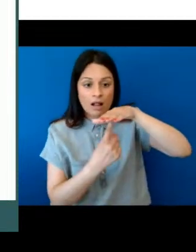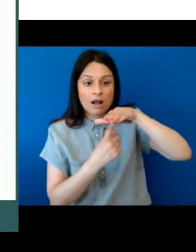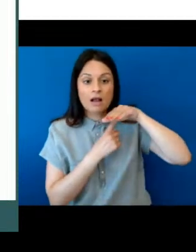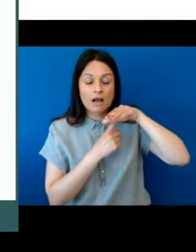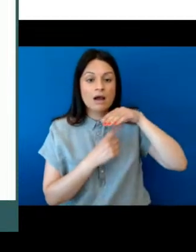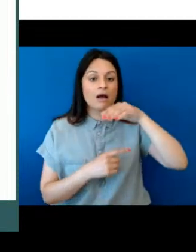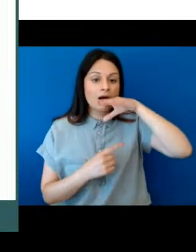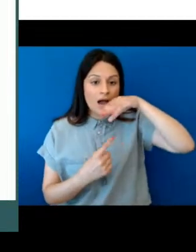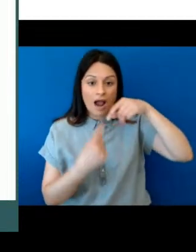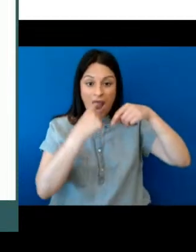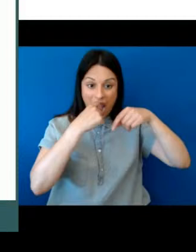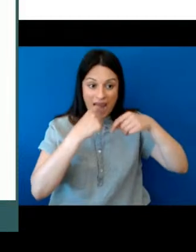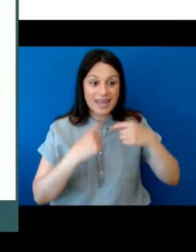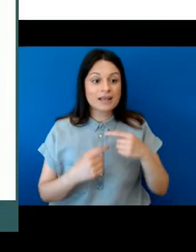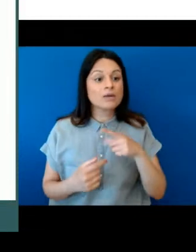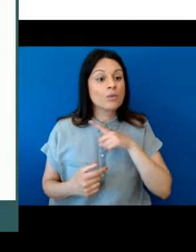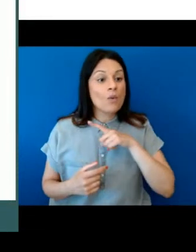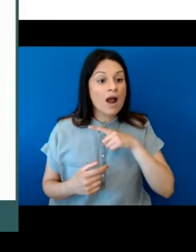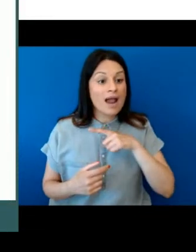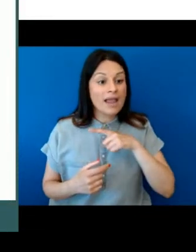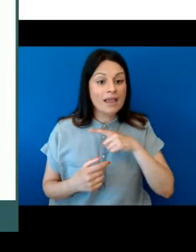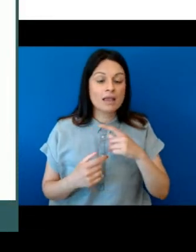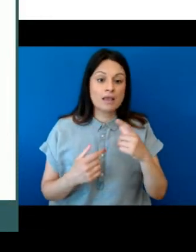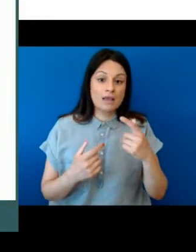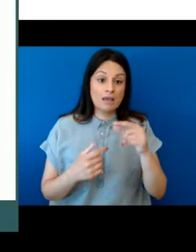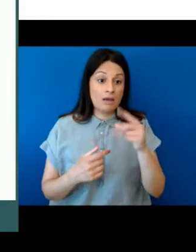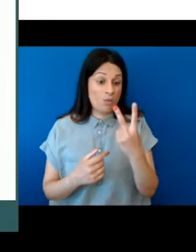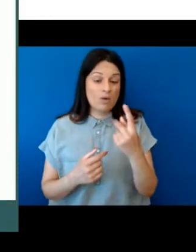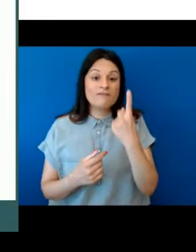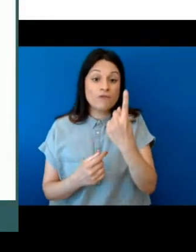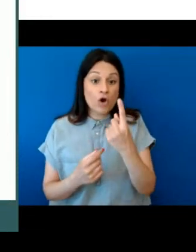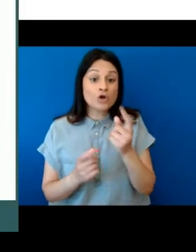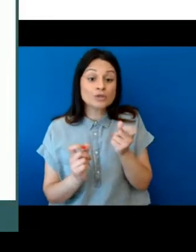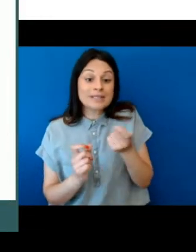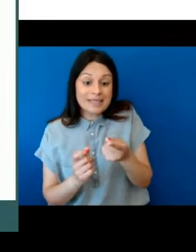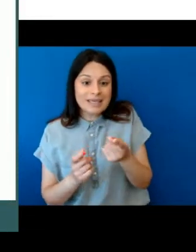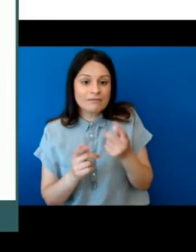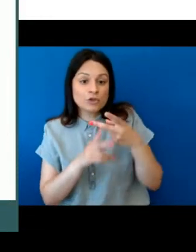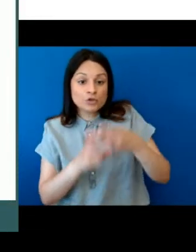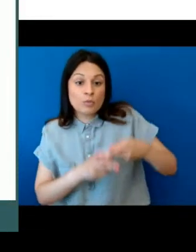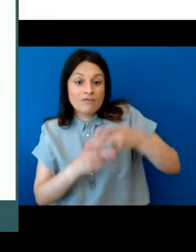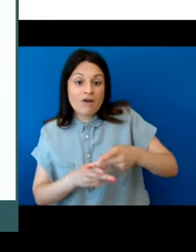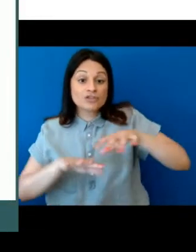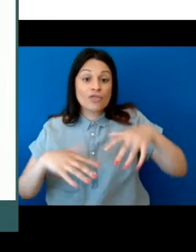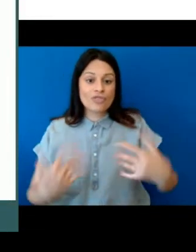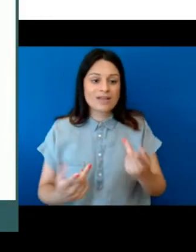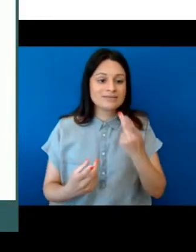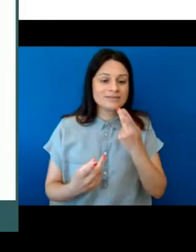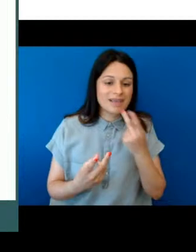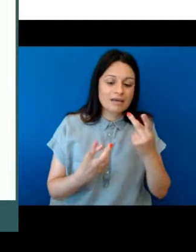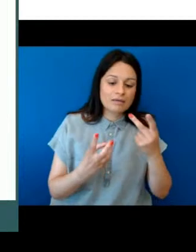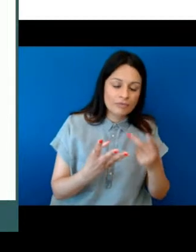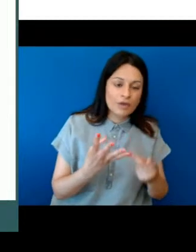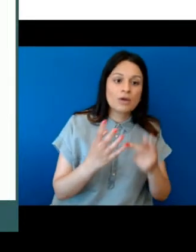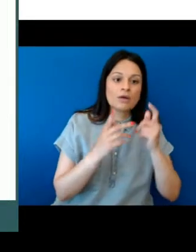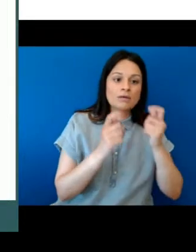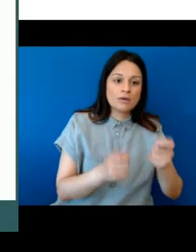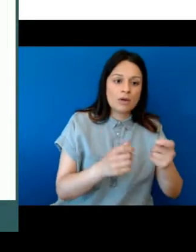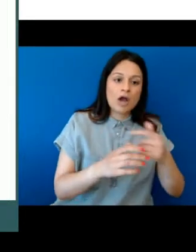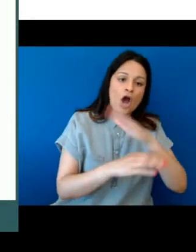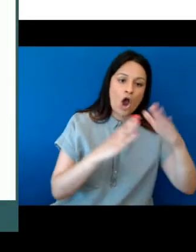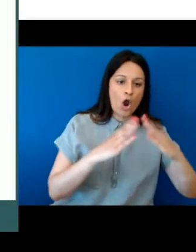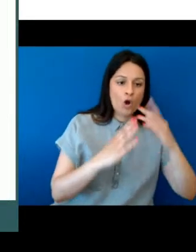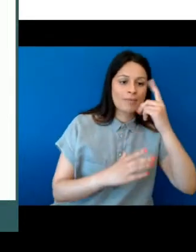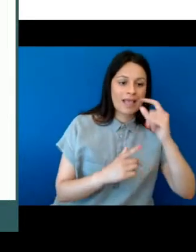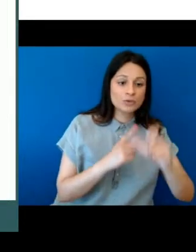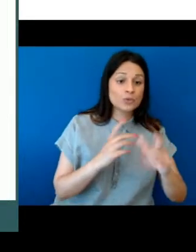and then the patient takes the tablets home or drops and takes them under the tongue. And you can use this in patients with mild asthma, but it